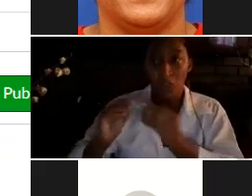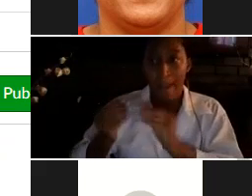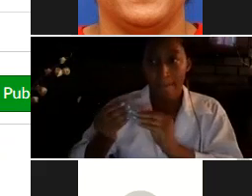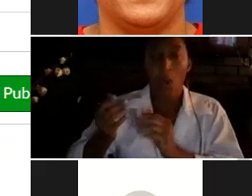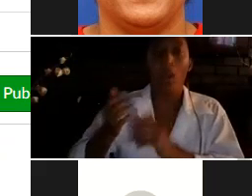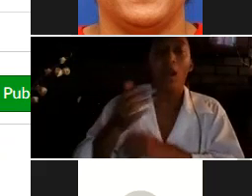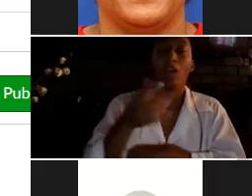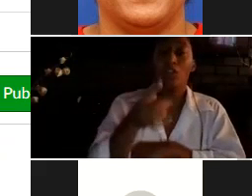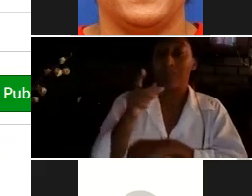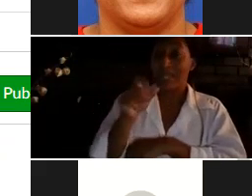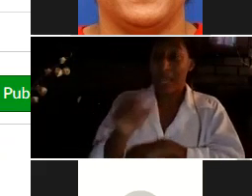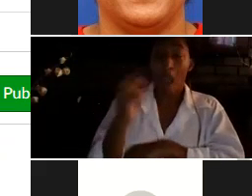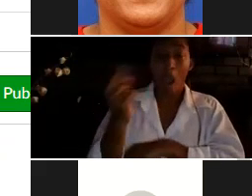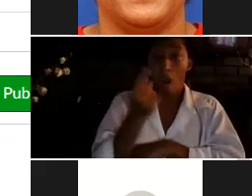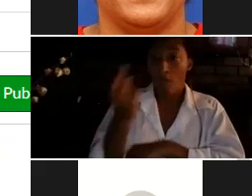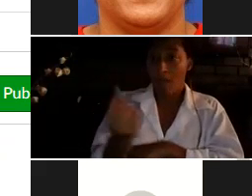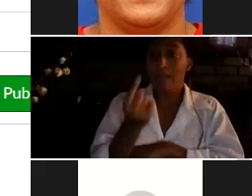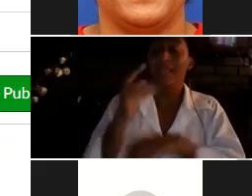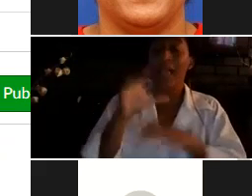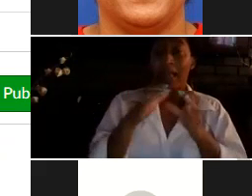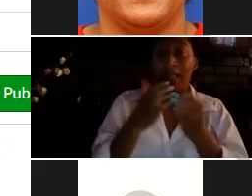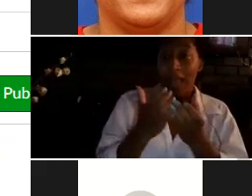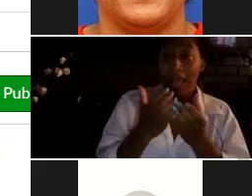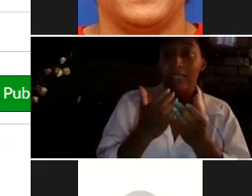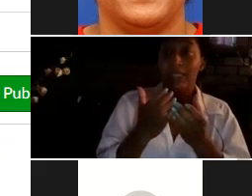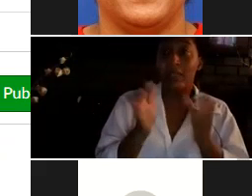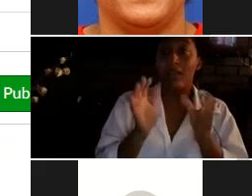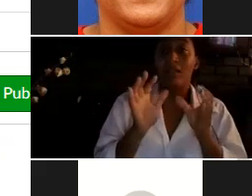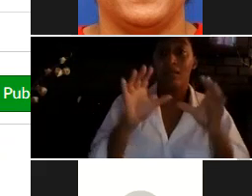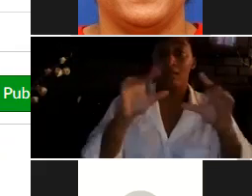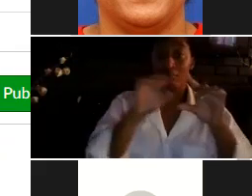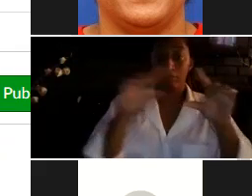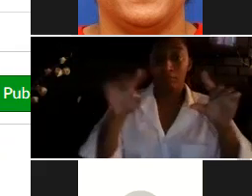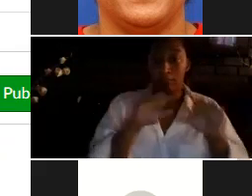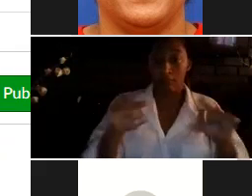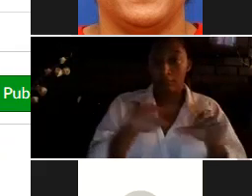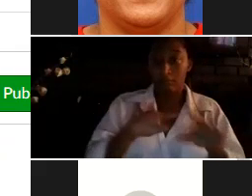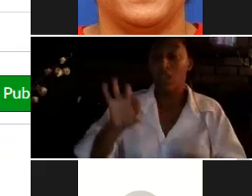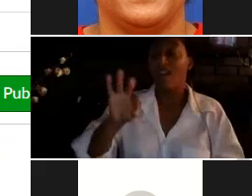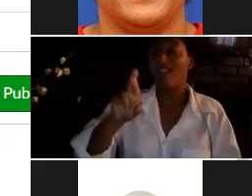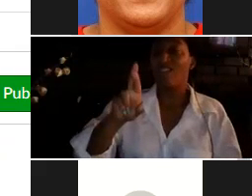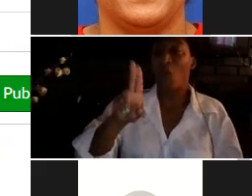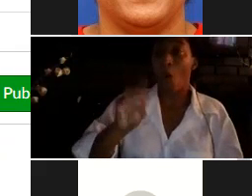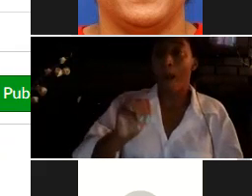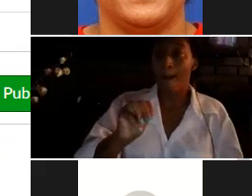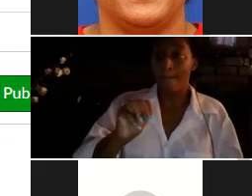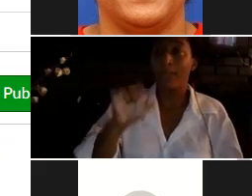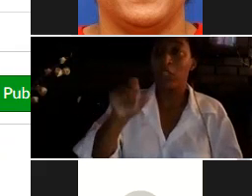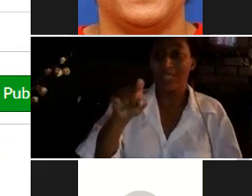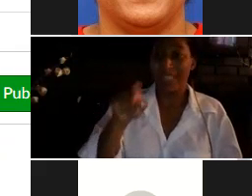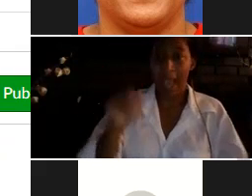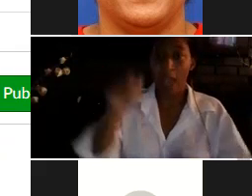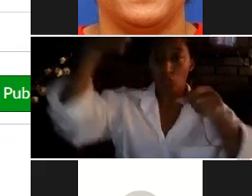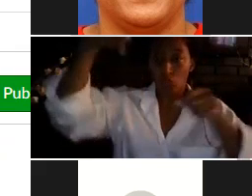a question in the class questions forum, but probably the quickest way to reach me, and most of you figured it out by now, is through email. Okay.